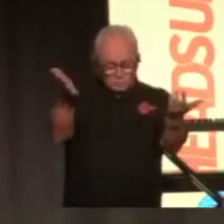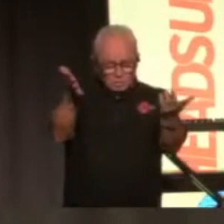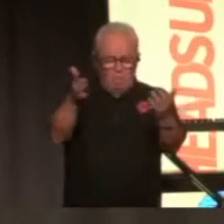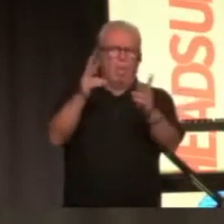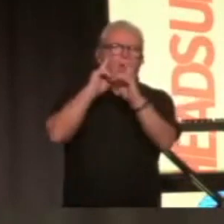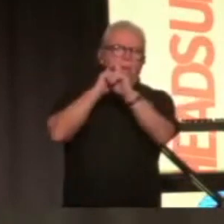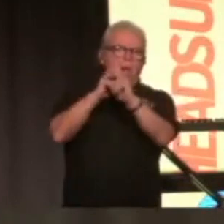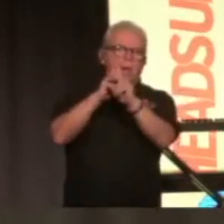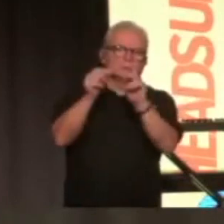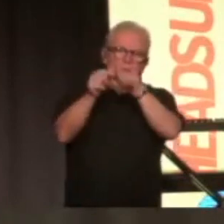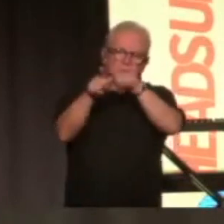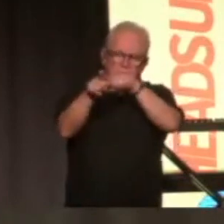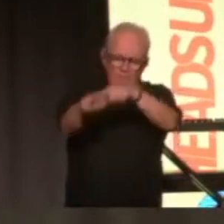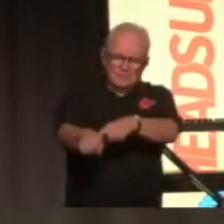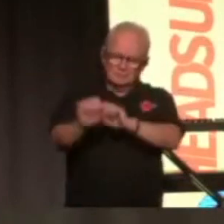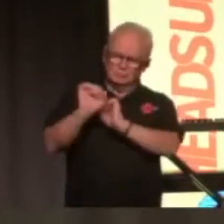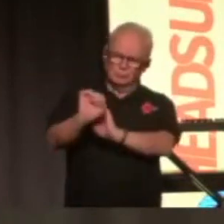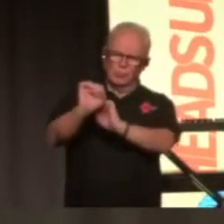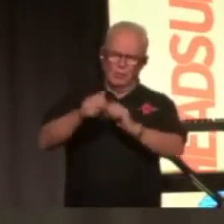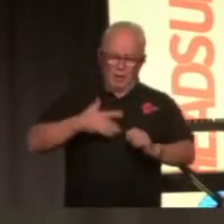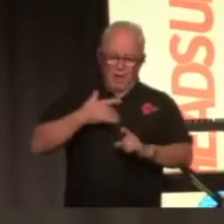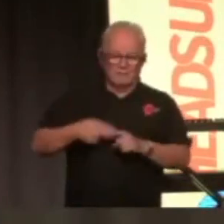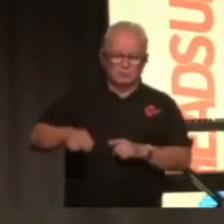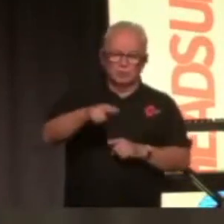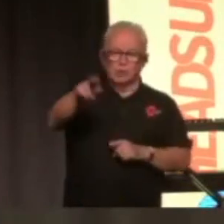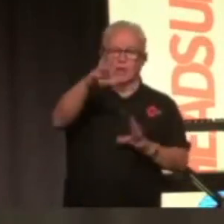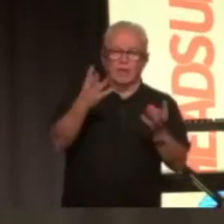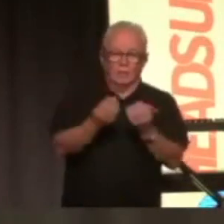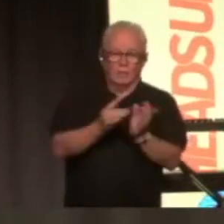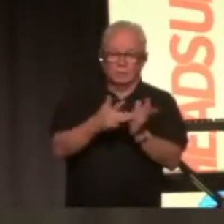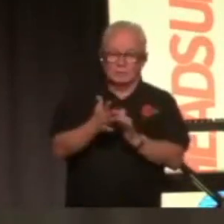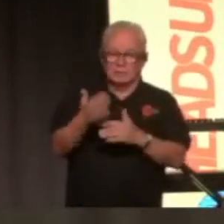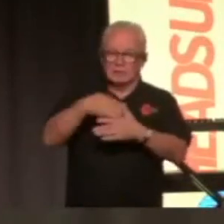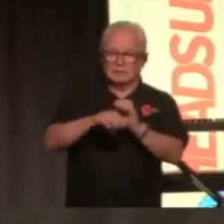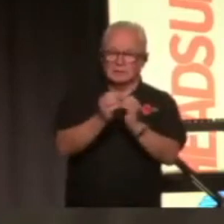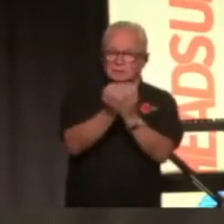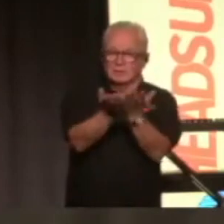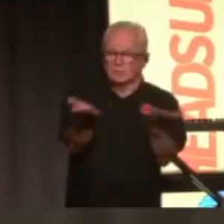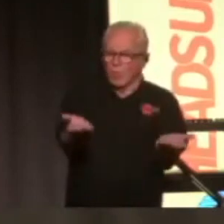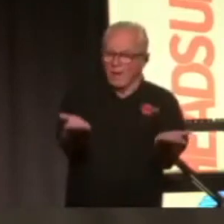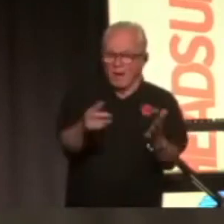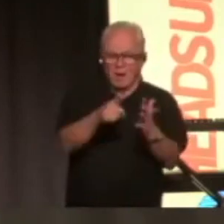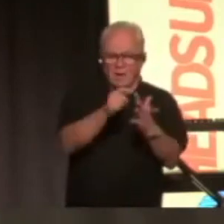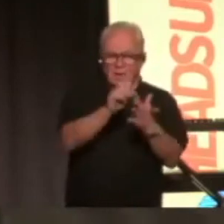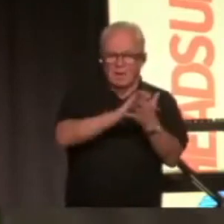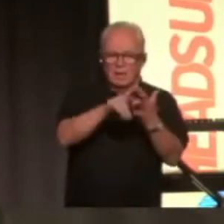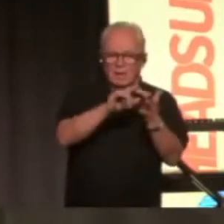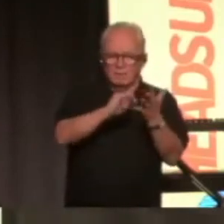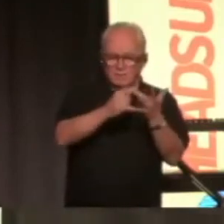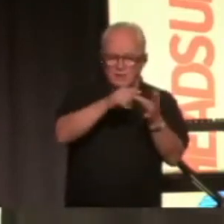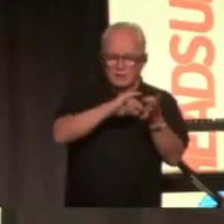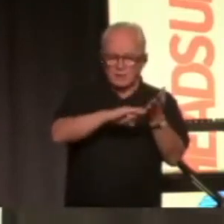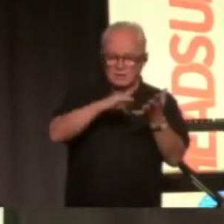on a life journey with Jesus, okay? Turn with me to Ephesians 6, verse 17.